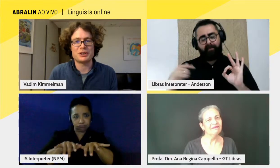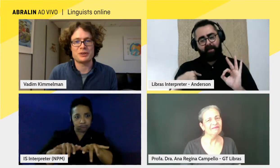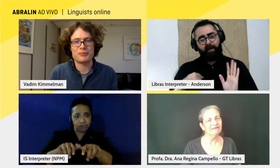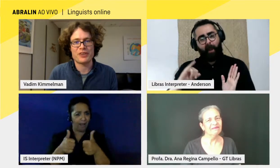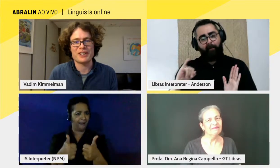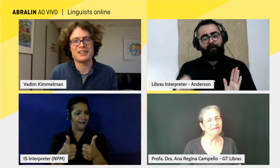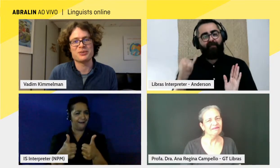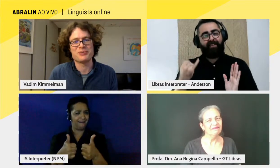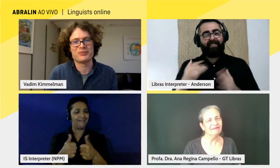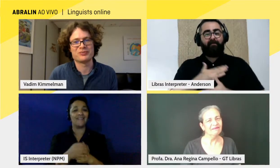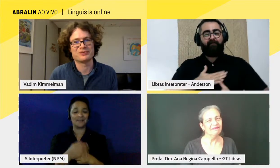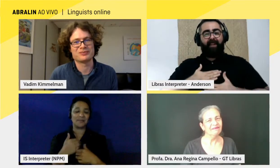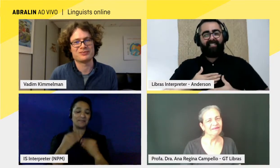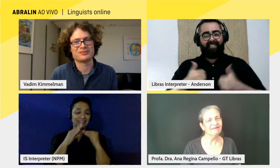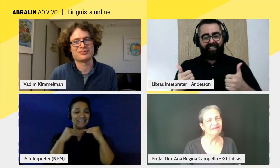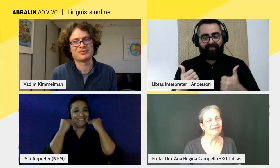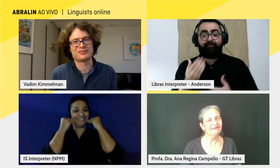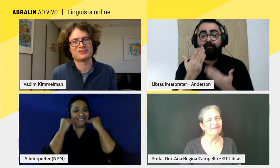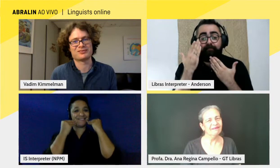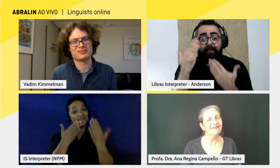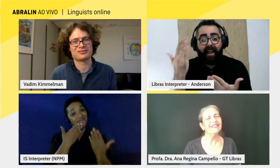It was a pleasure. Thank you.